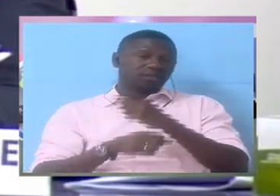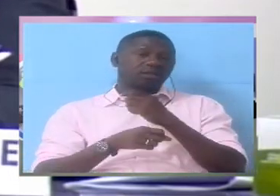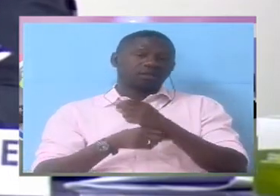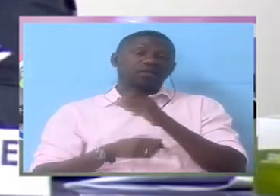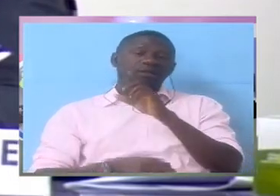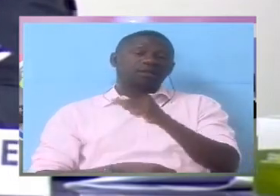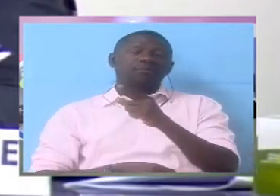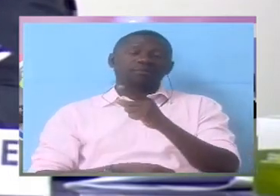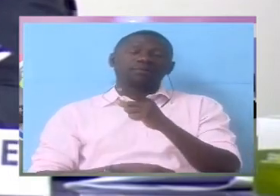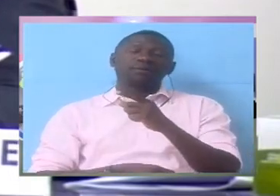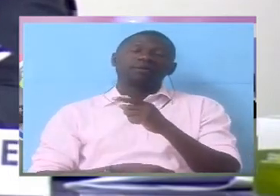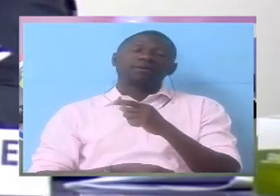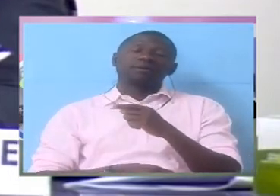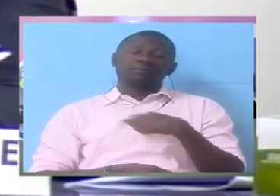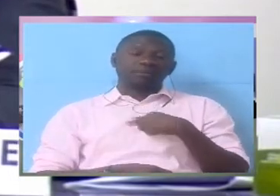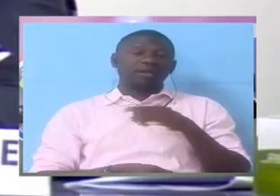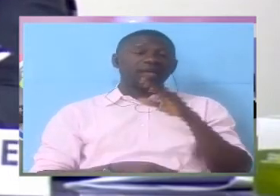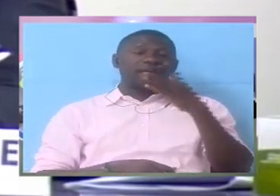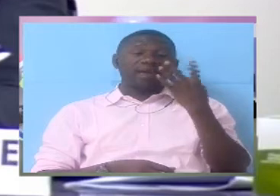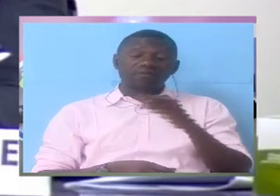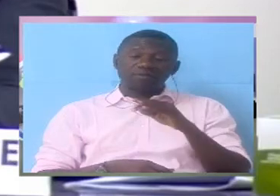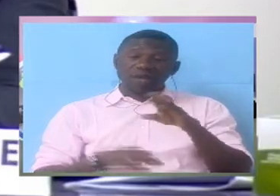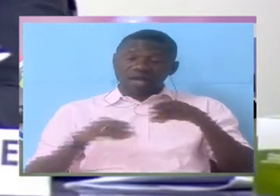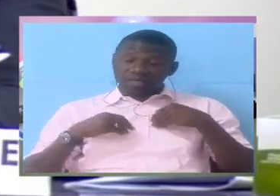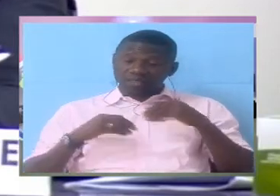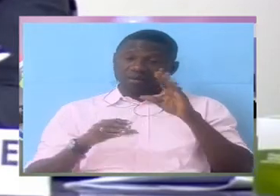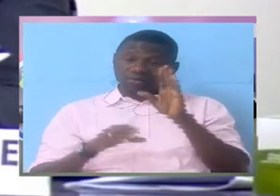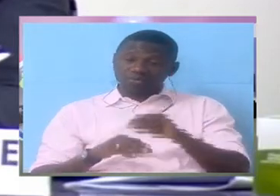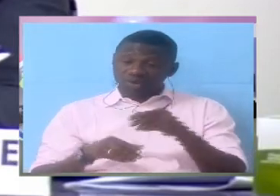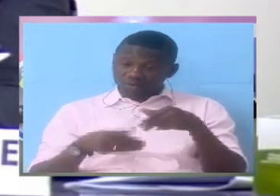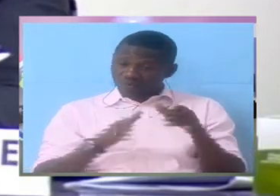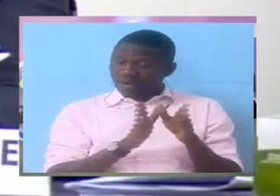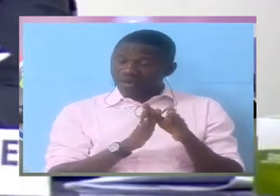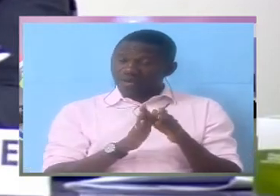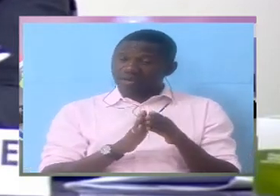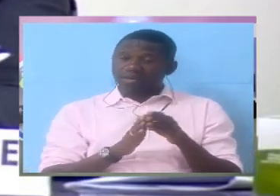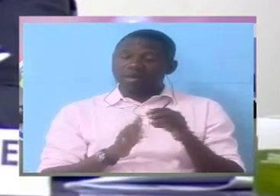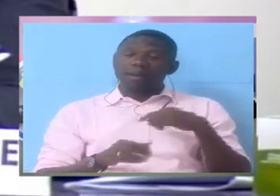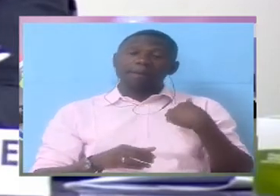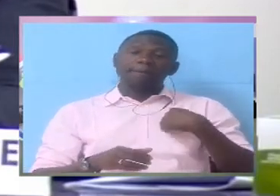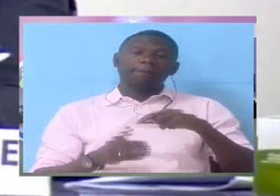are fueling corruption. We are engendering